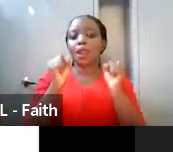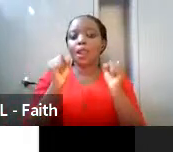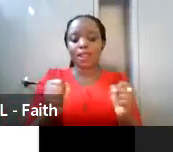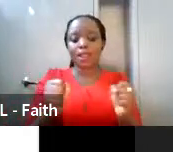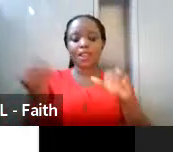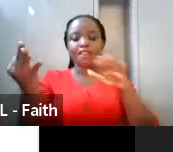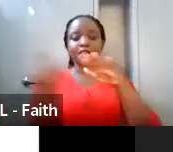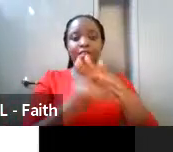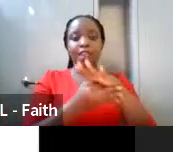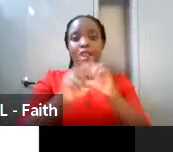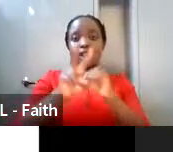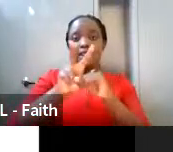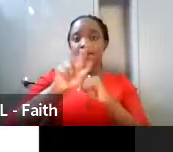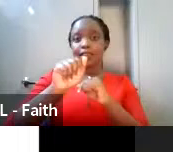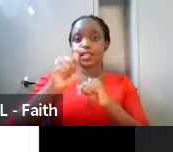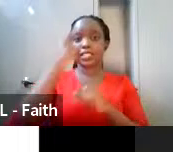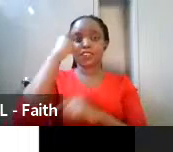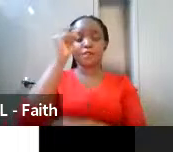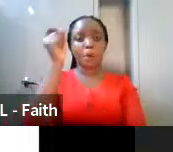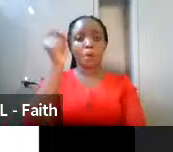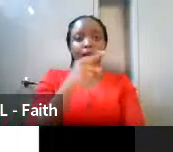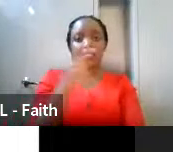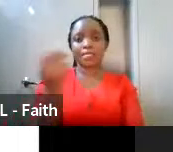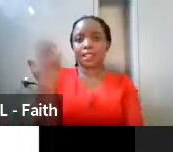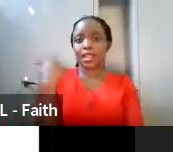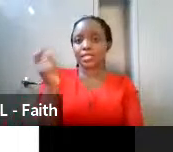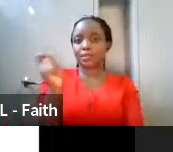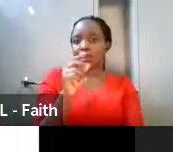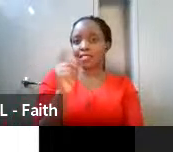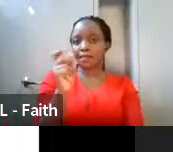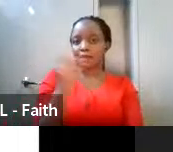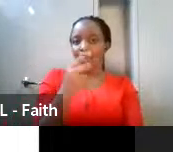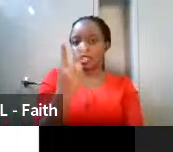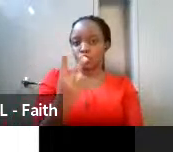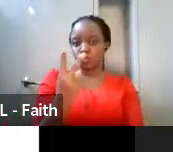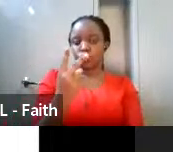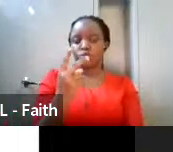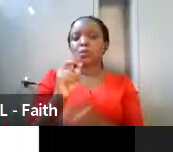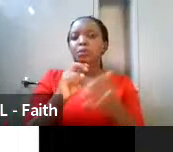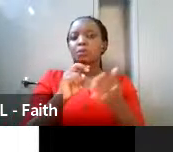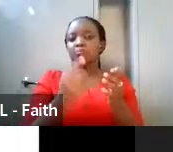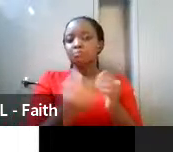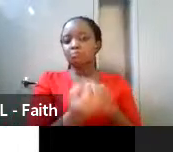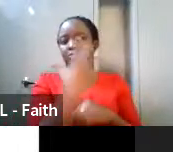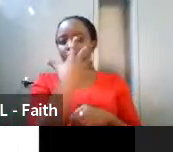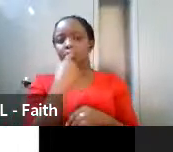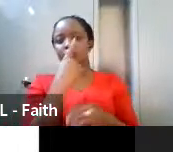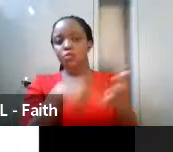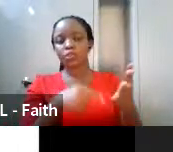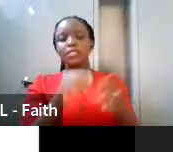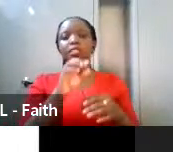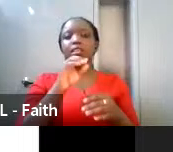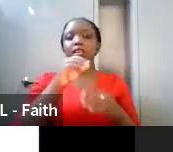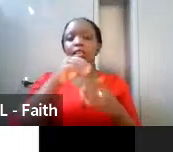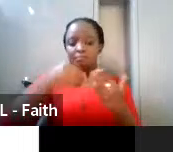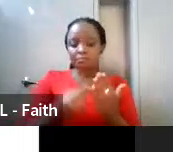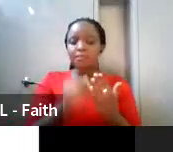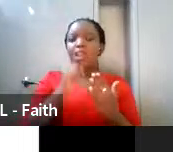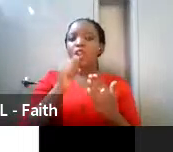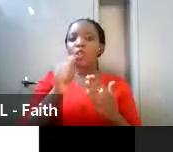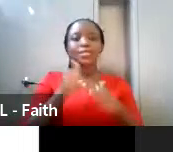for February 2024 reasons saying invoice not on Teams stroke